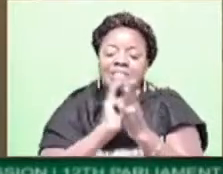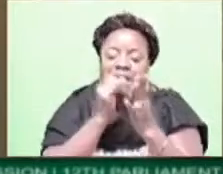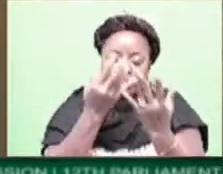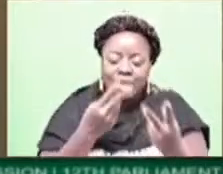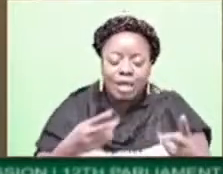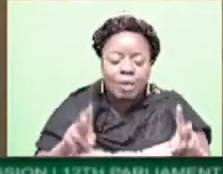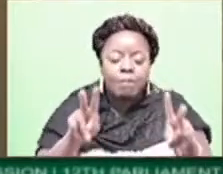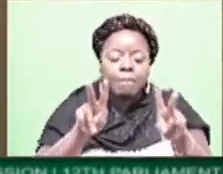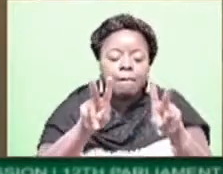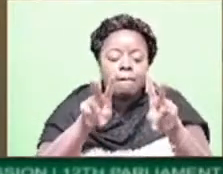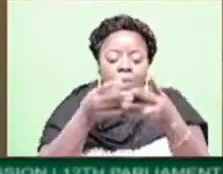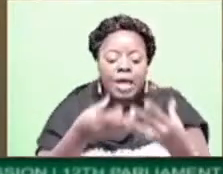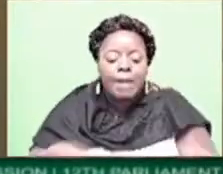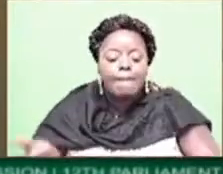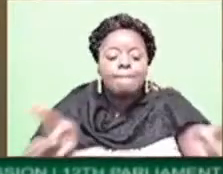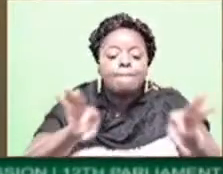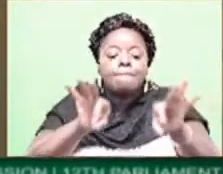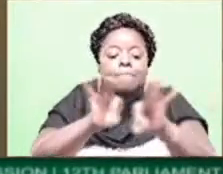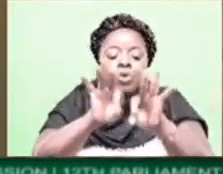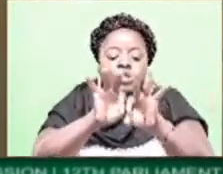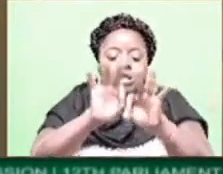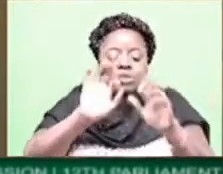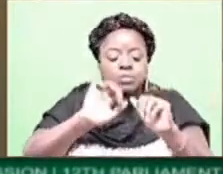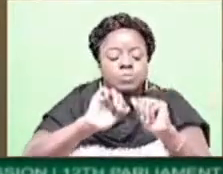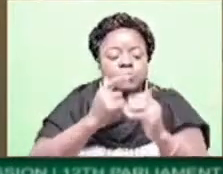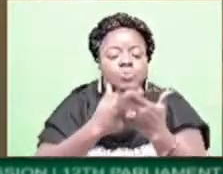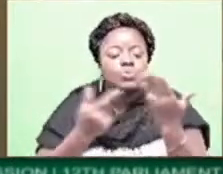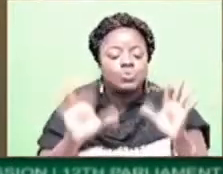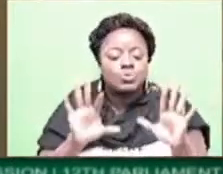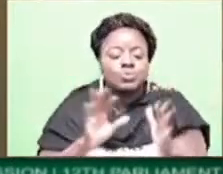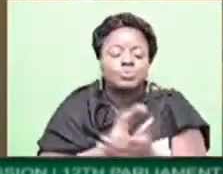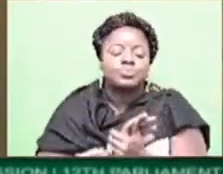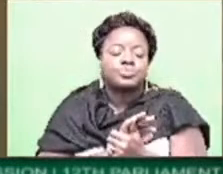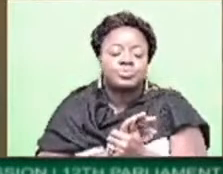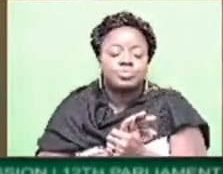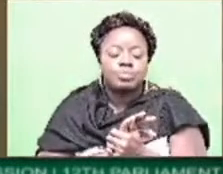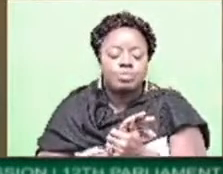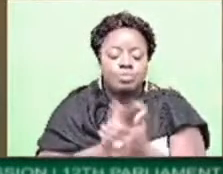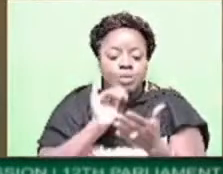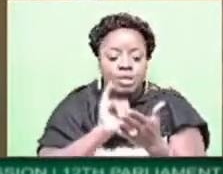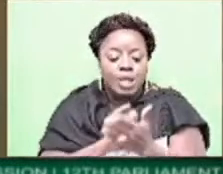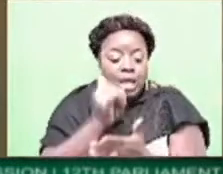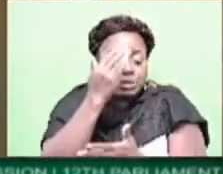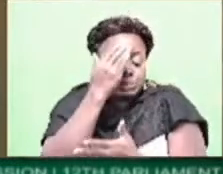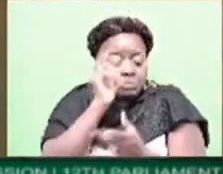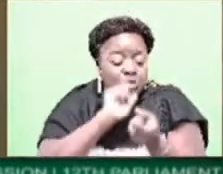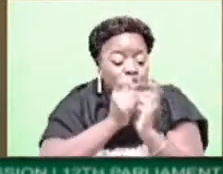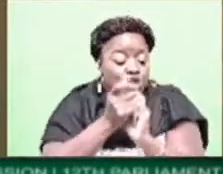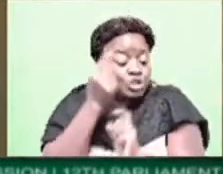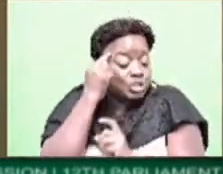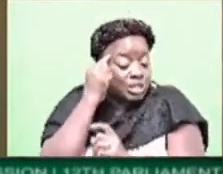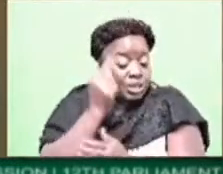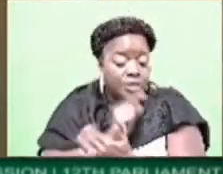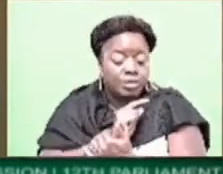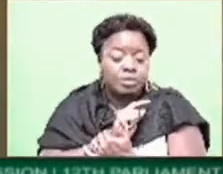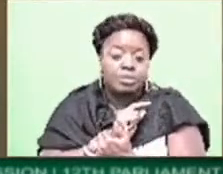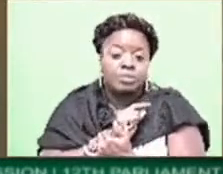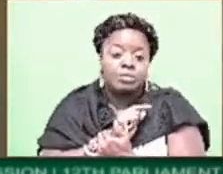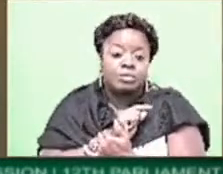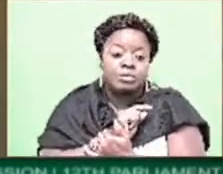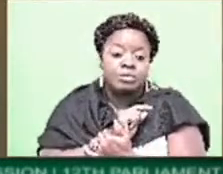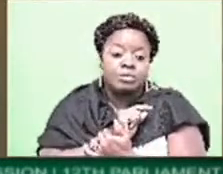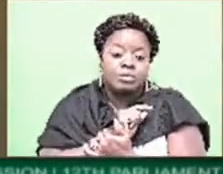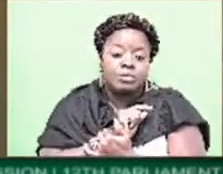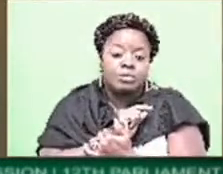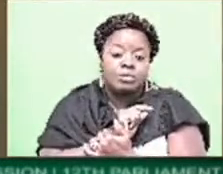The Mayo Clinic, and this is why we have to change our thinking. The Mayo Clinic has said,